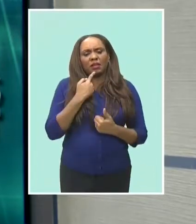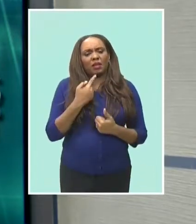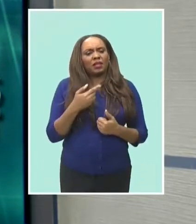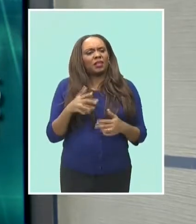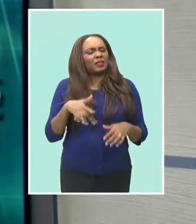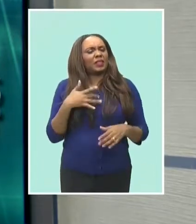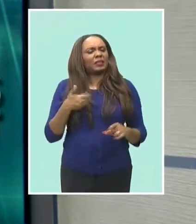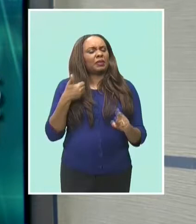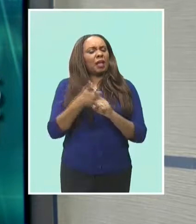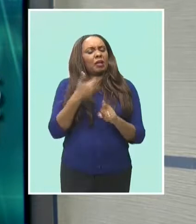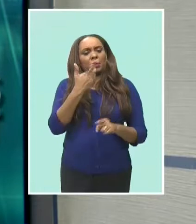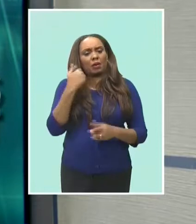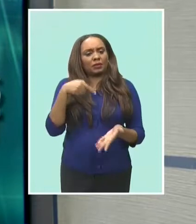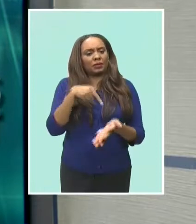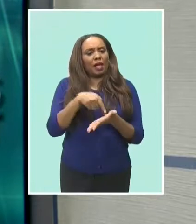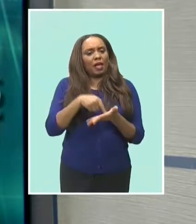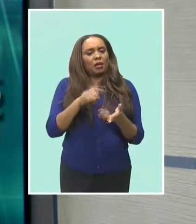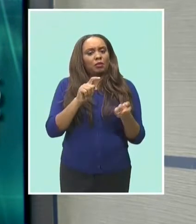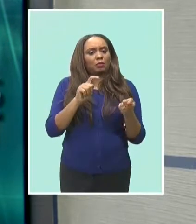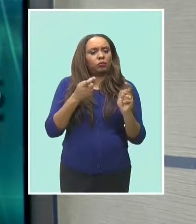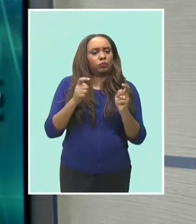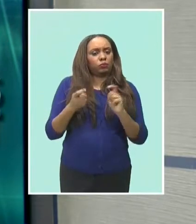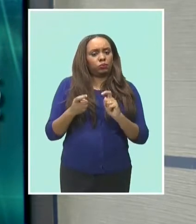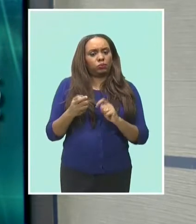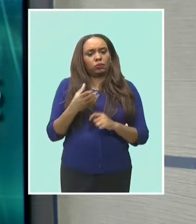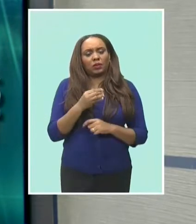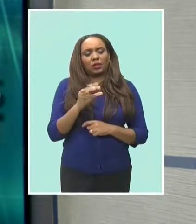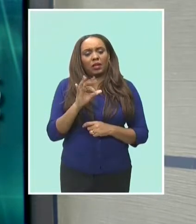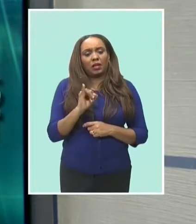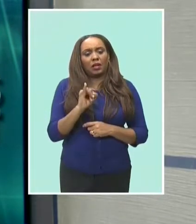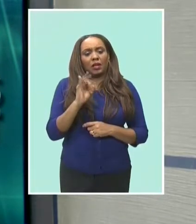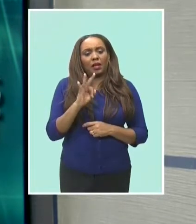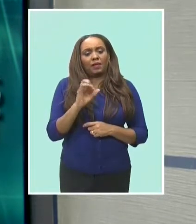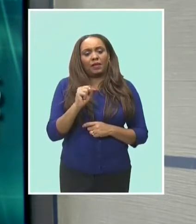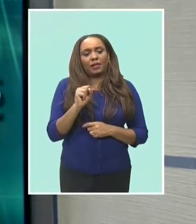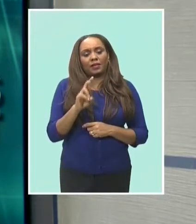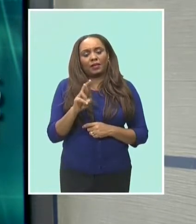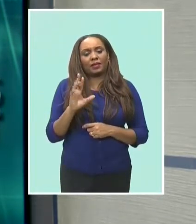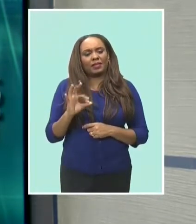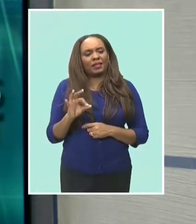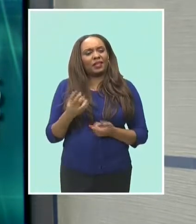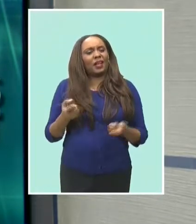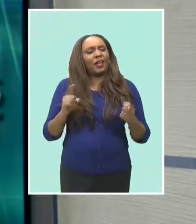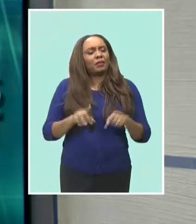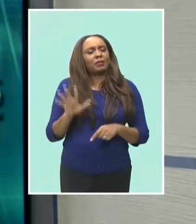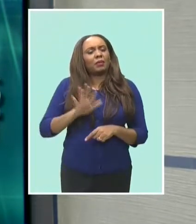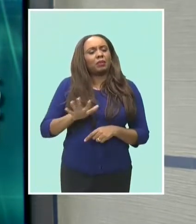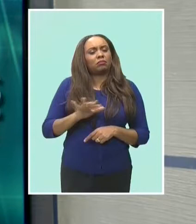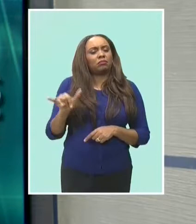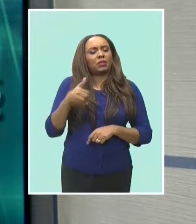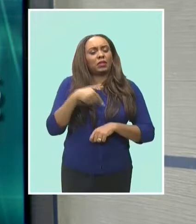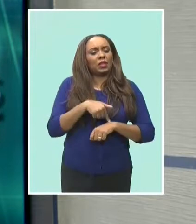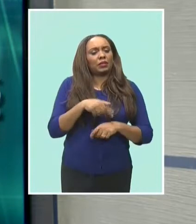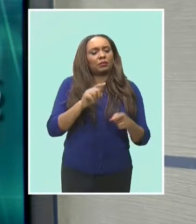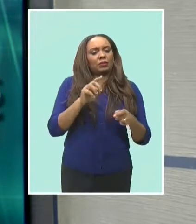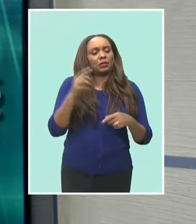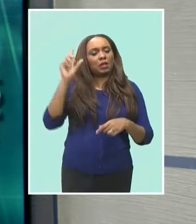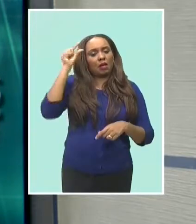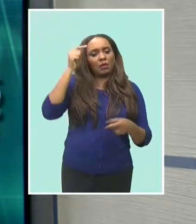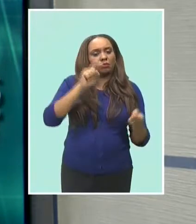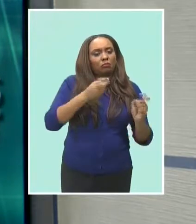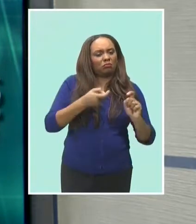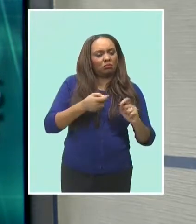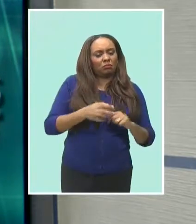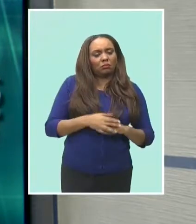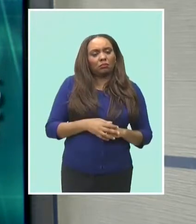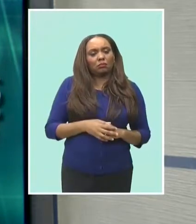feel the effects of the debt restructuring and IFRS 9, which came at about the same time. She adds while the banks did not